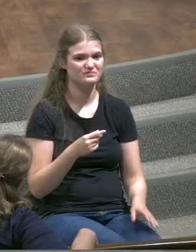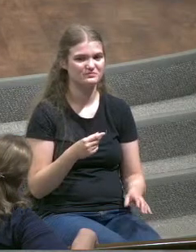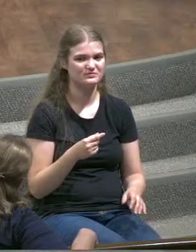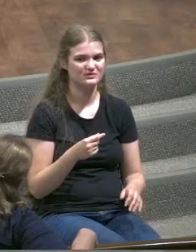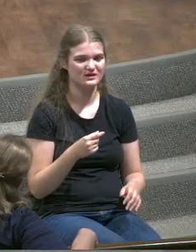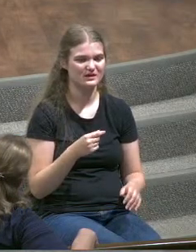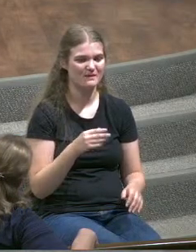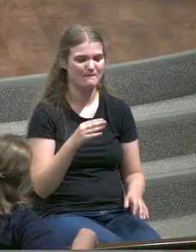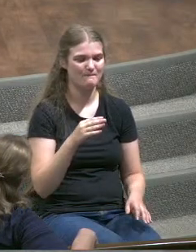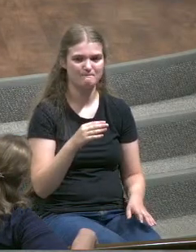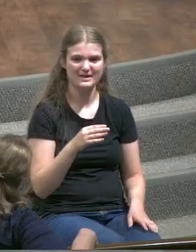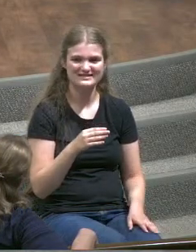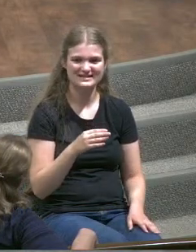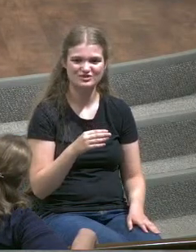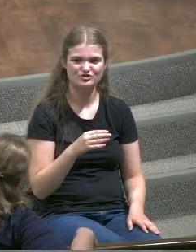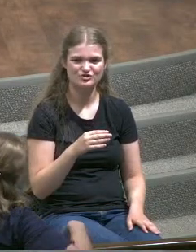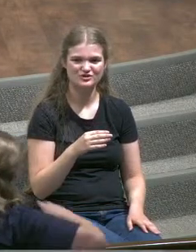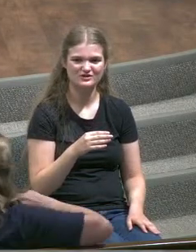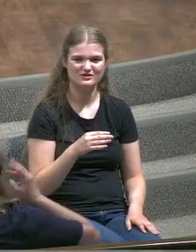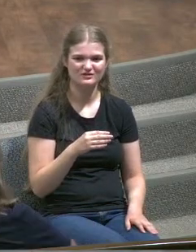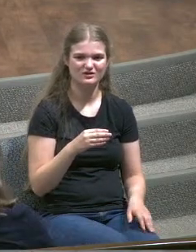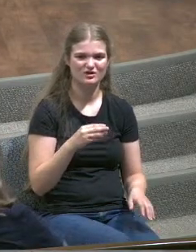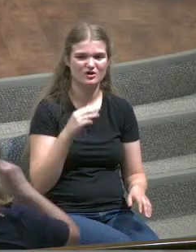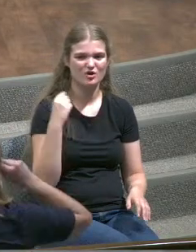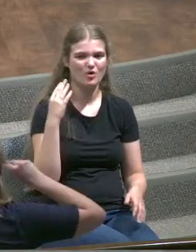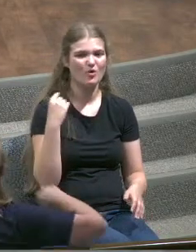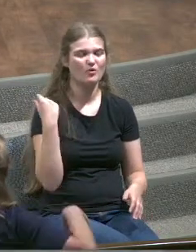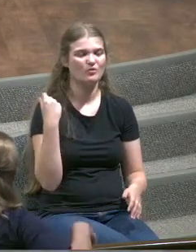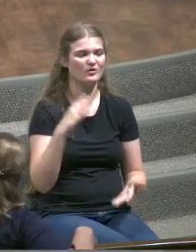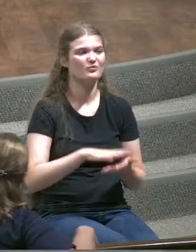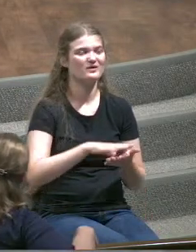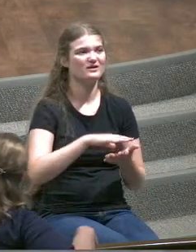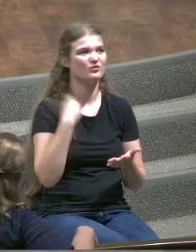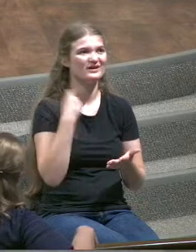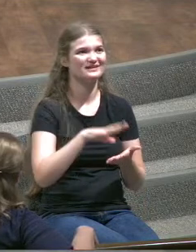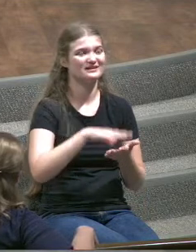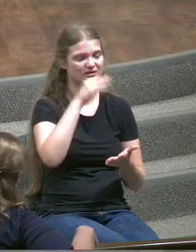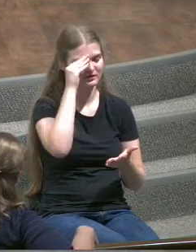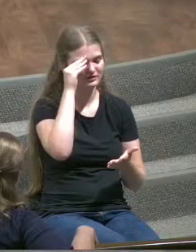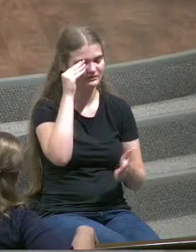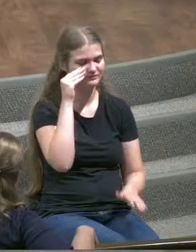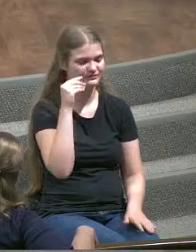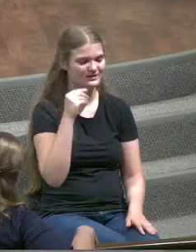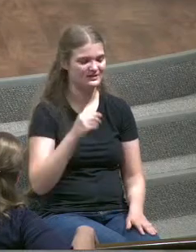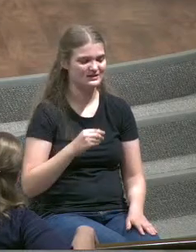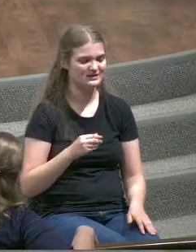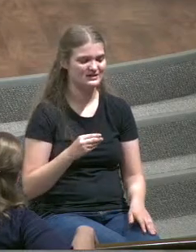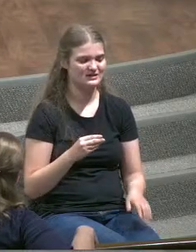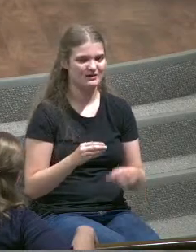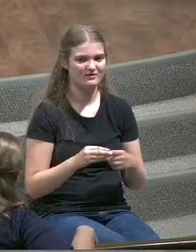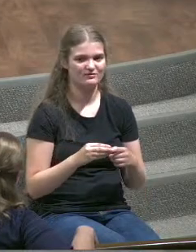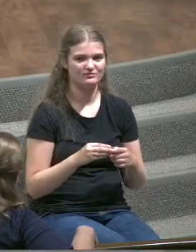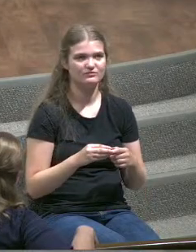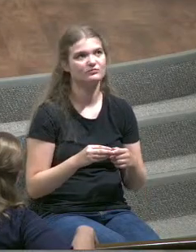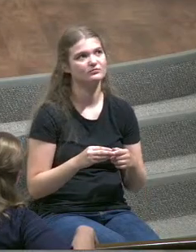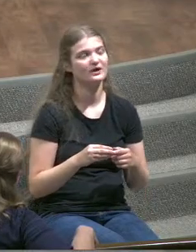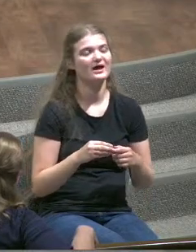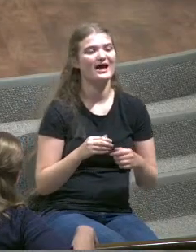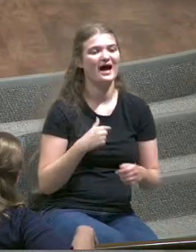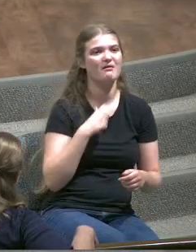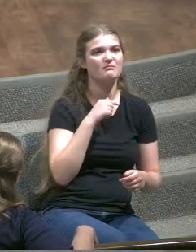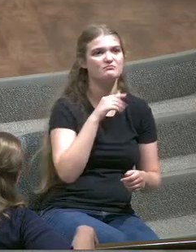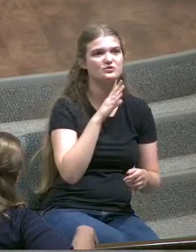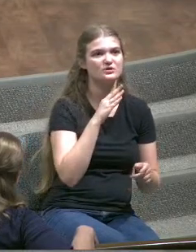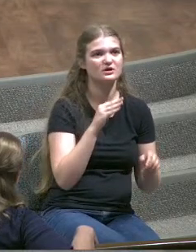are we doing to seek out Jesus? You know, at Pleasant View right now, I'm going through a series on Sunday